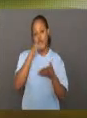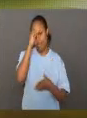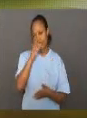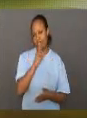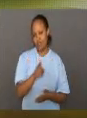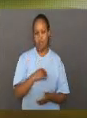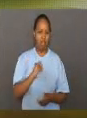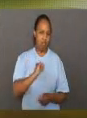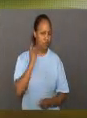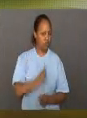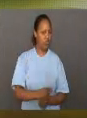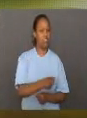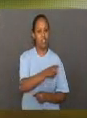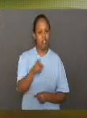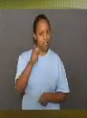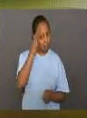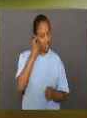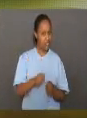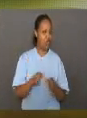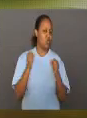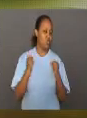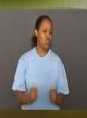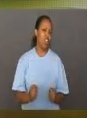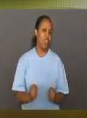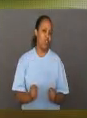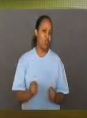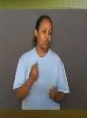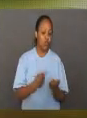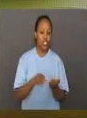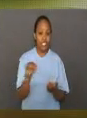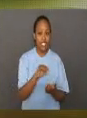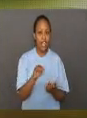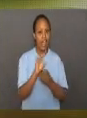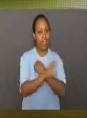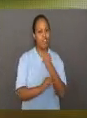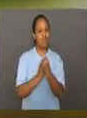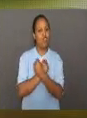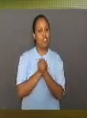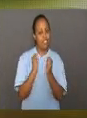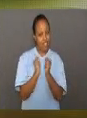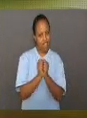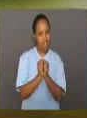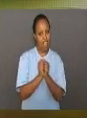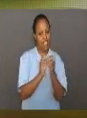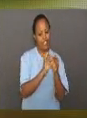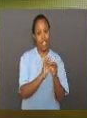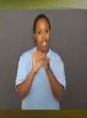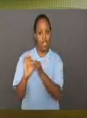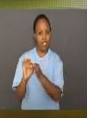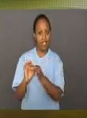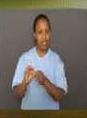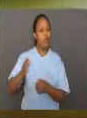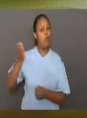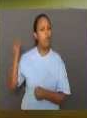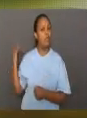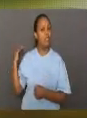I am sure you recall discussing issues related to patriotism in